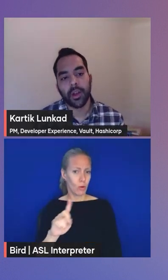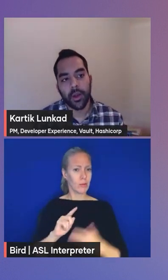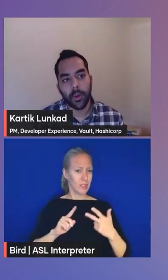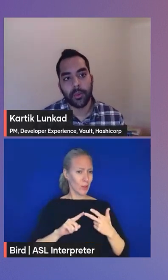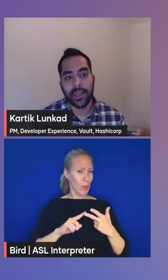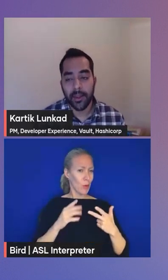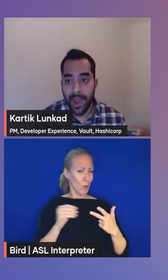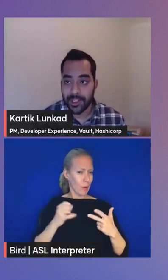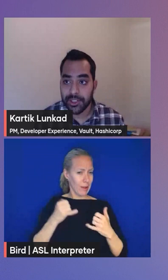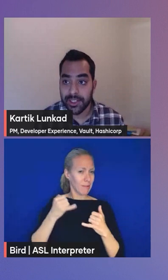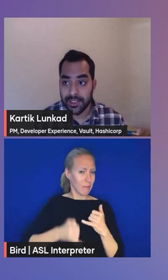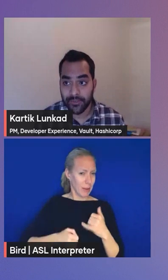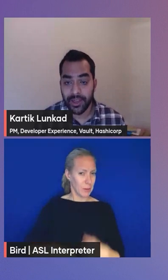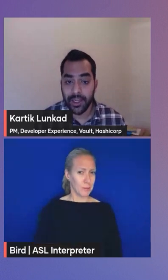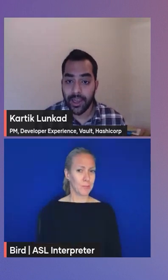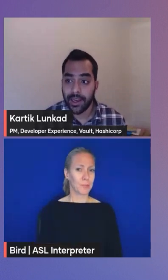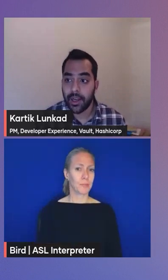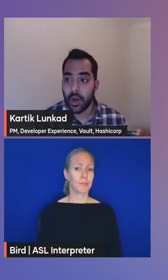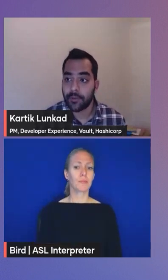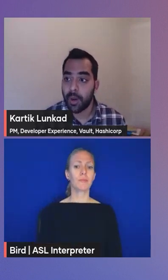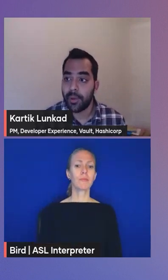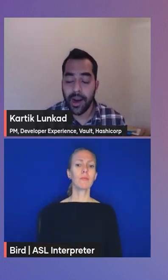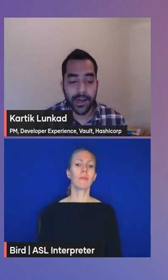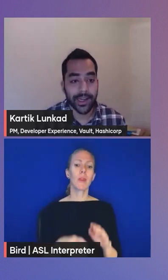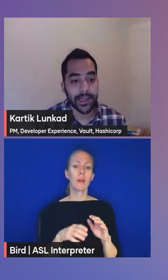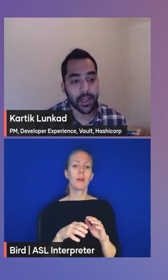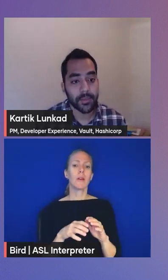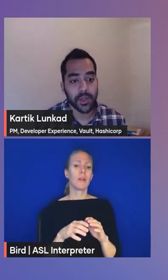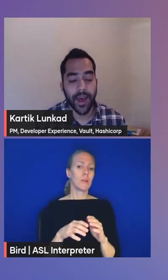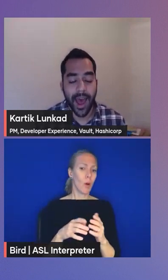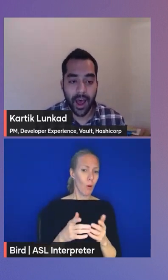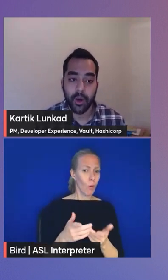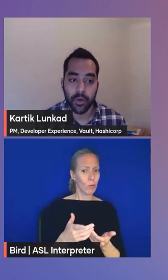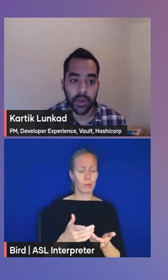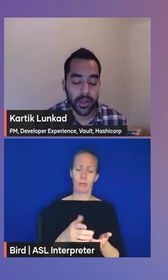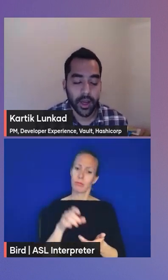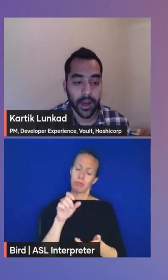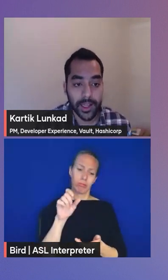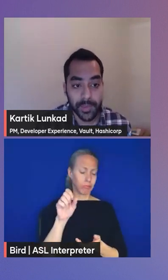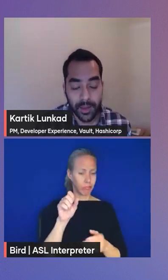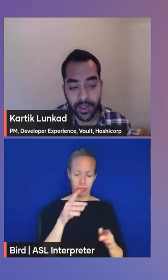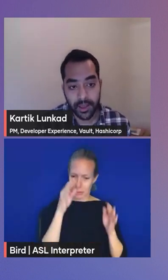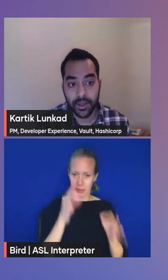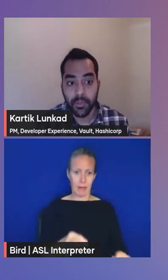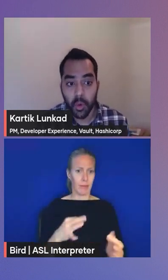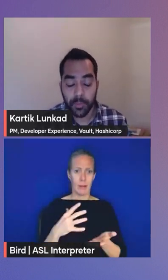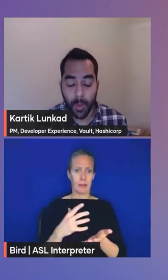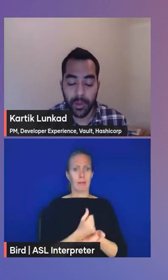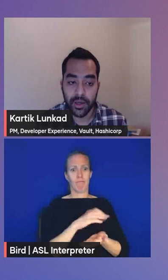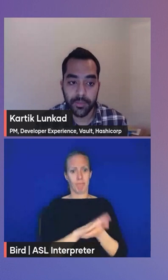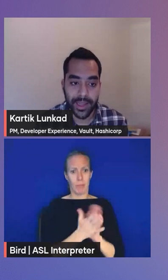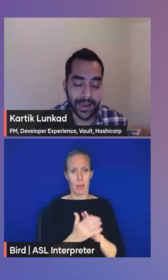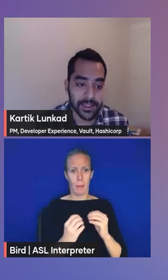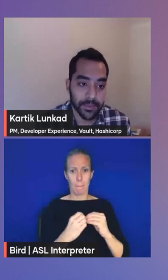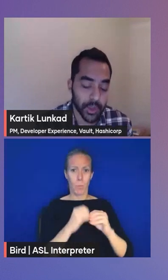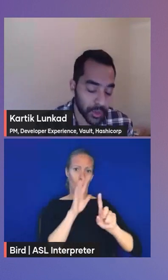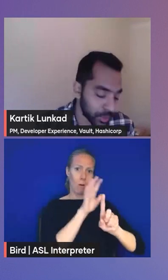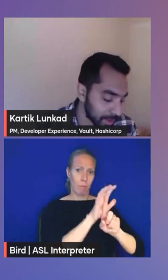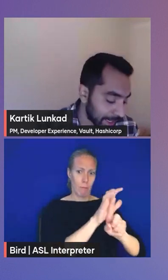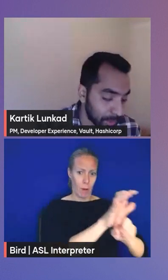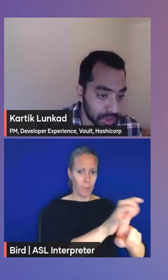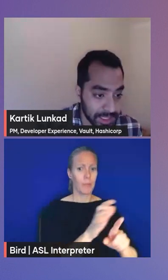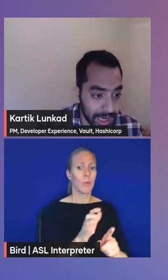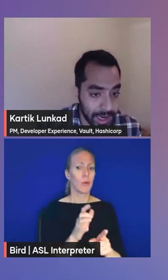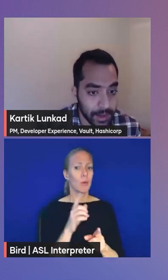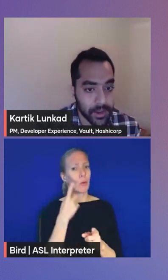So GitHub Actions has definitely gained a lot of popularity in terms of how as becoming kind of the more popular mechanism to